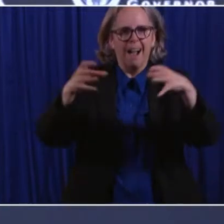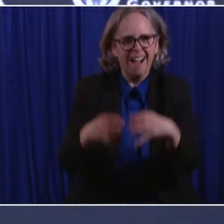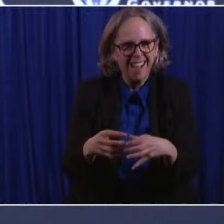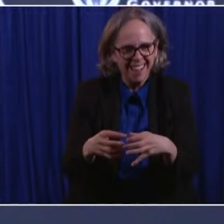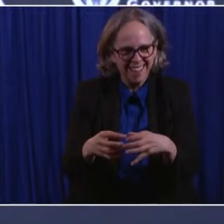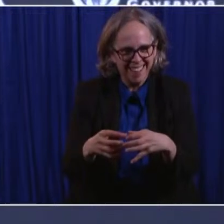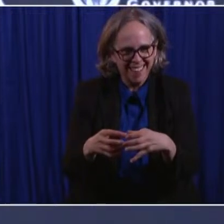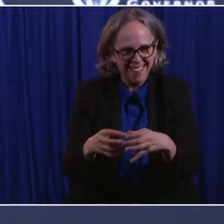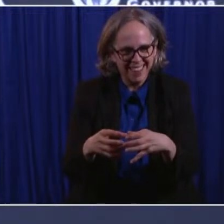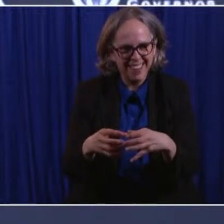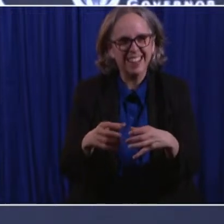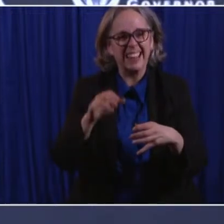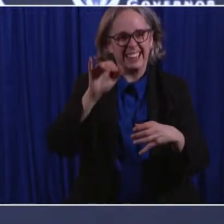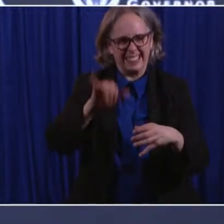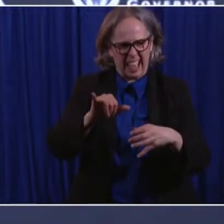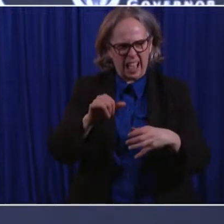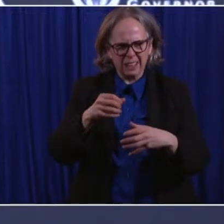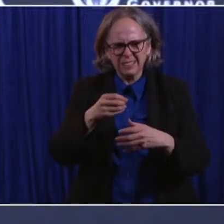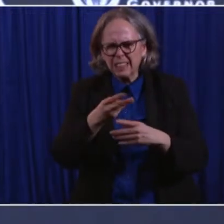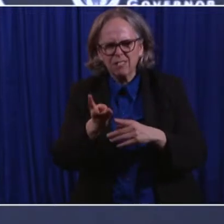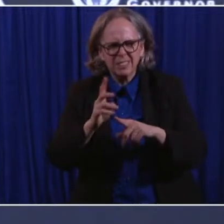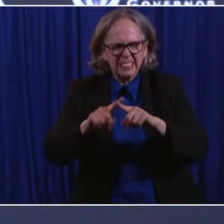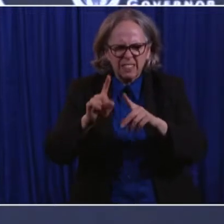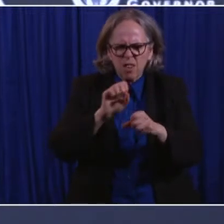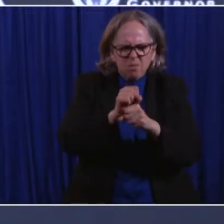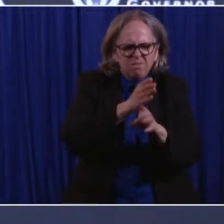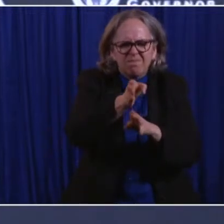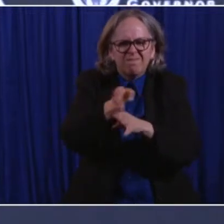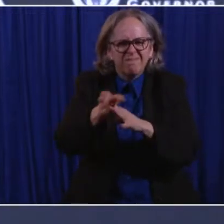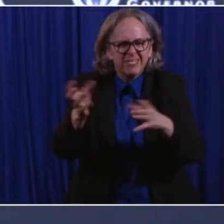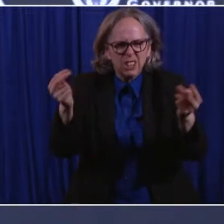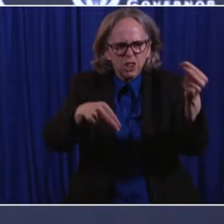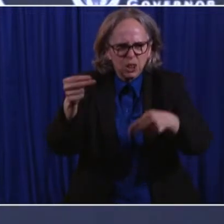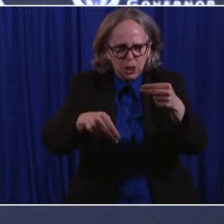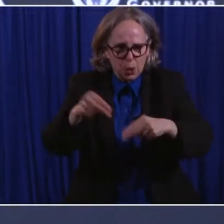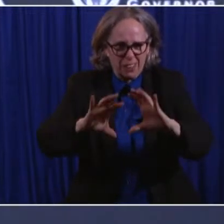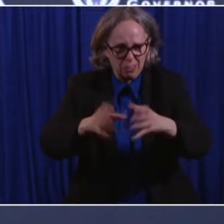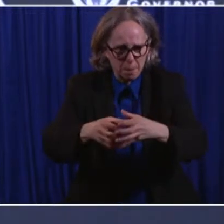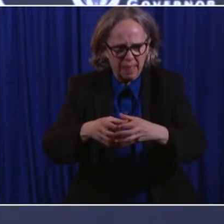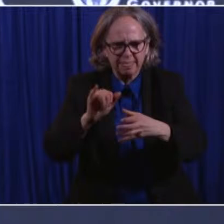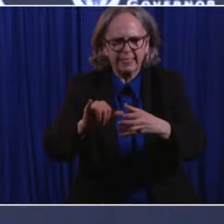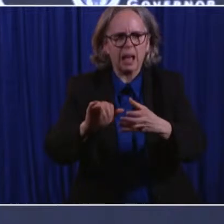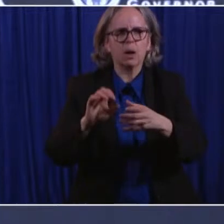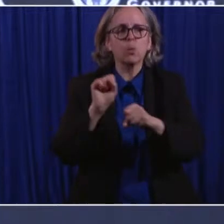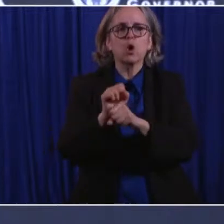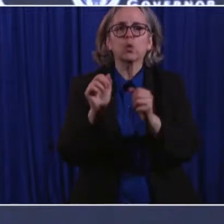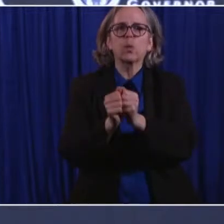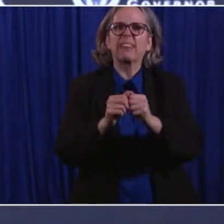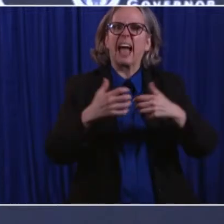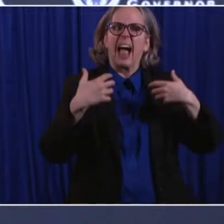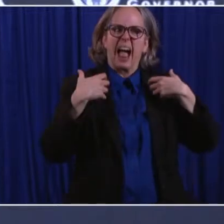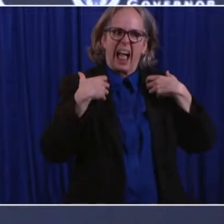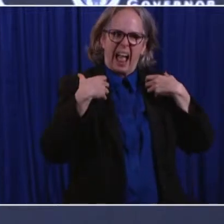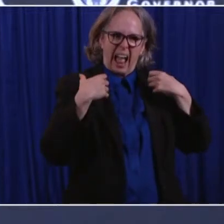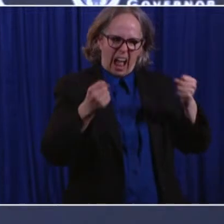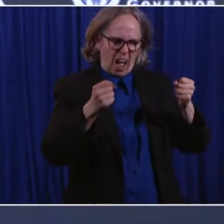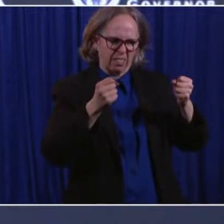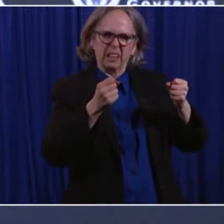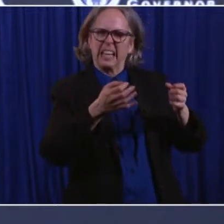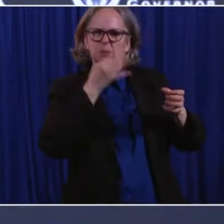these working groups. And they, along with the health experts, designed what